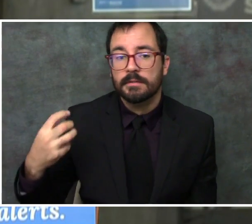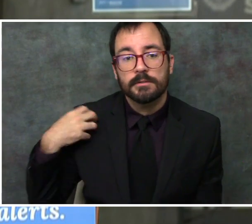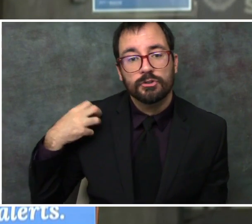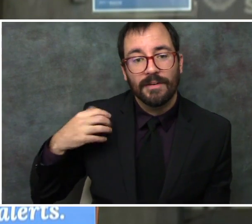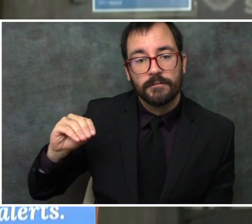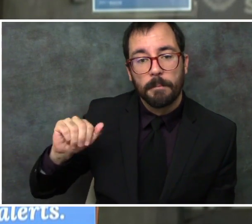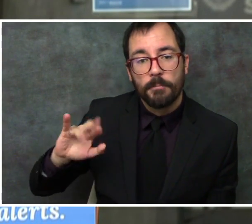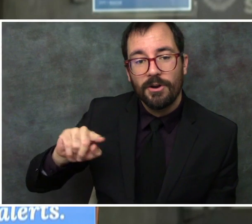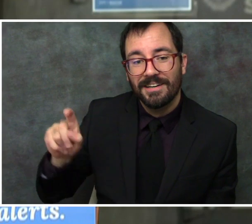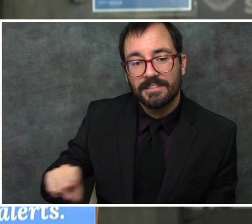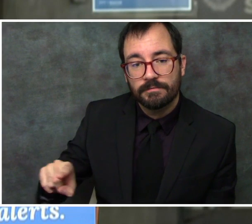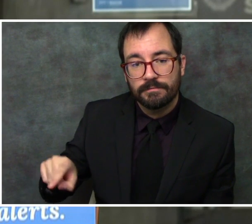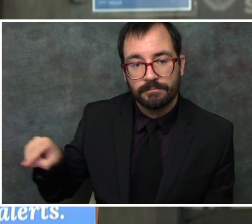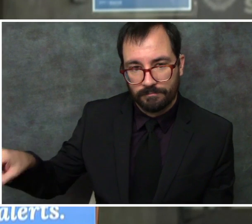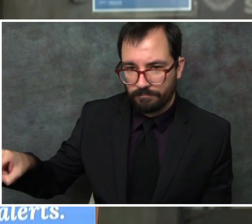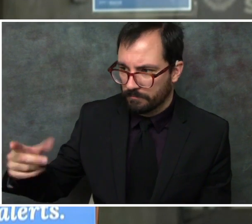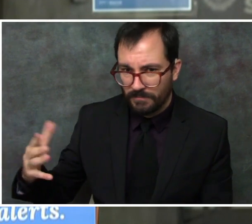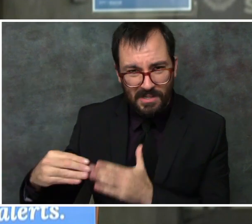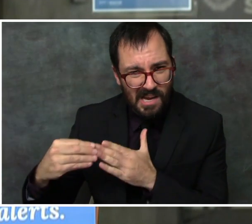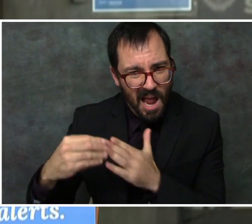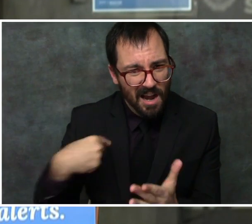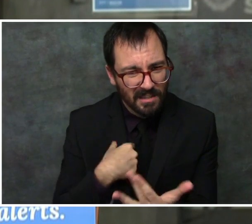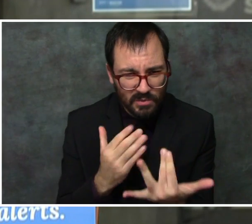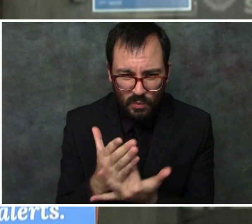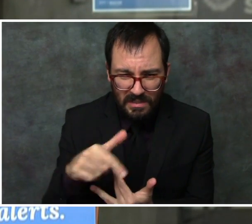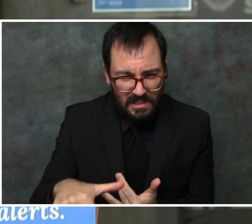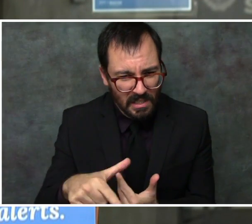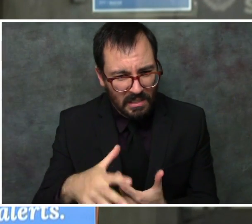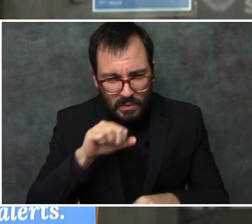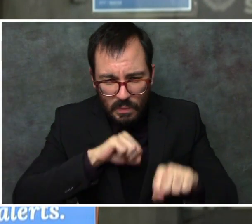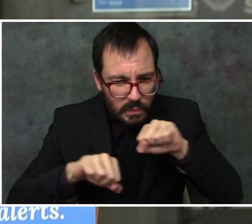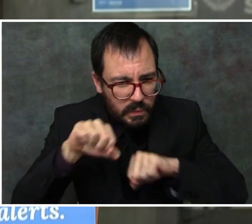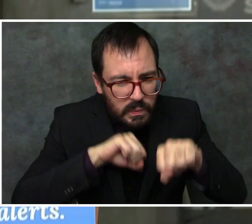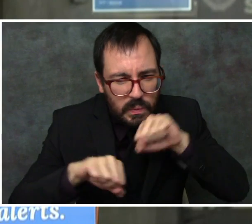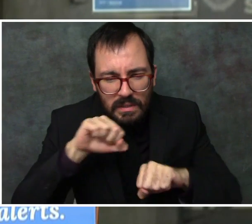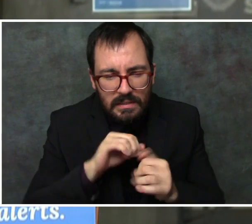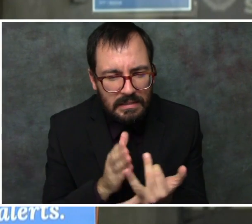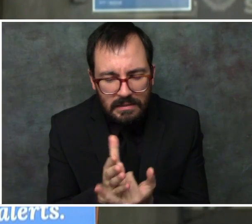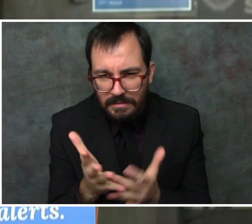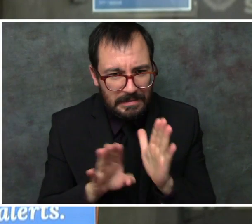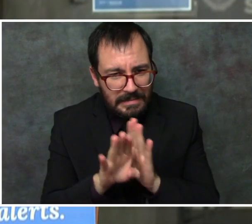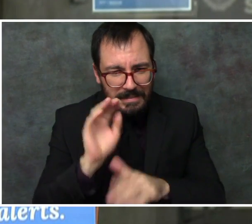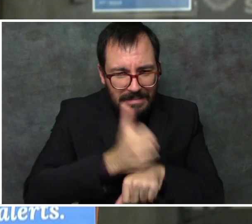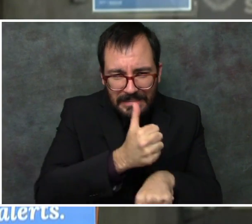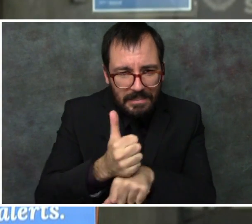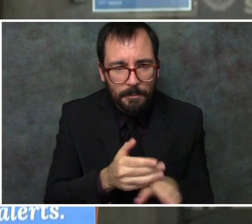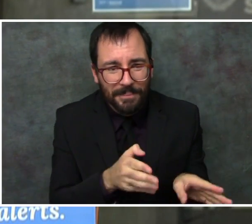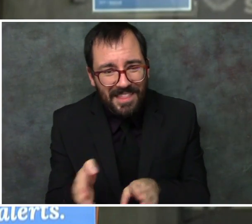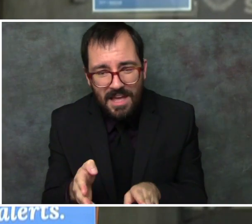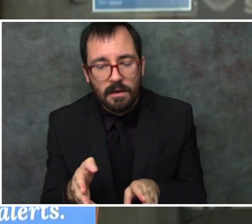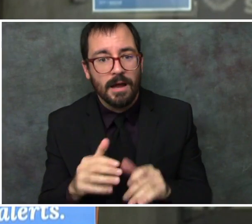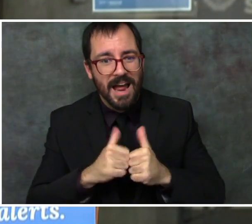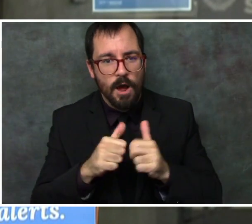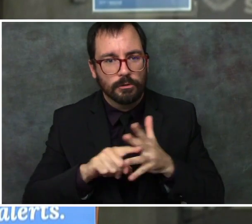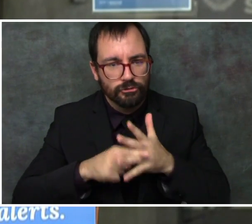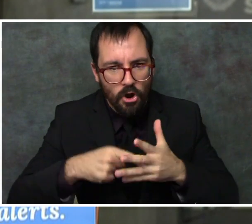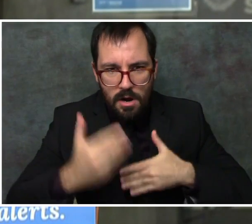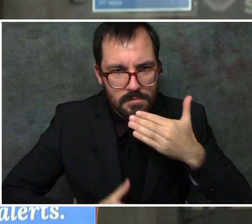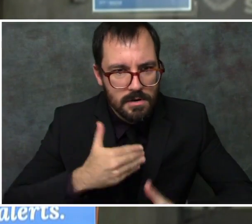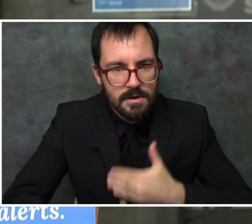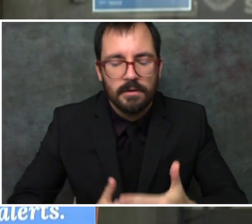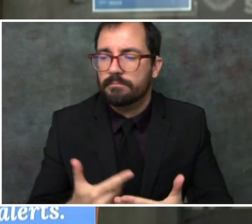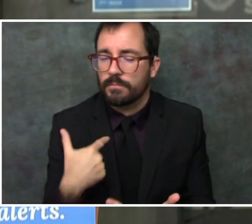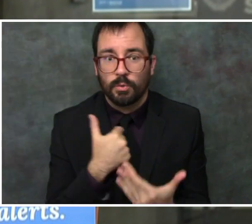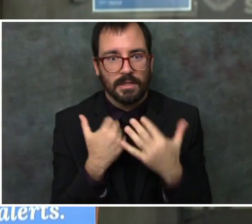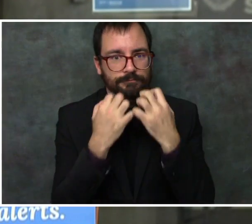this plan and the implementation of our BPS reopening plan, we have valued and put first our students, public